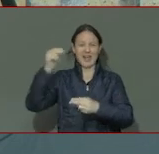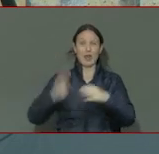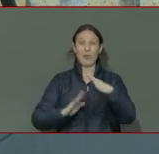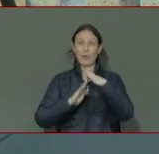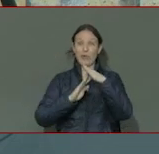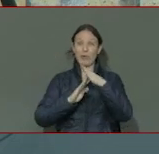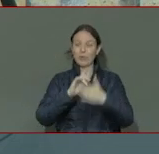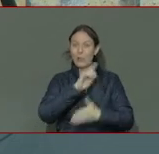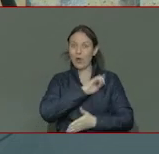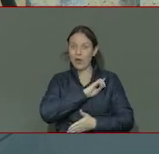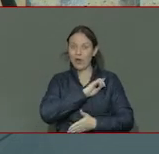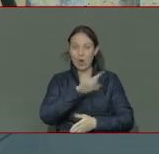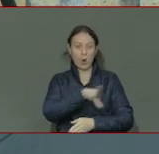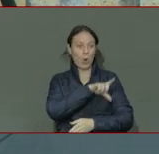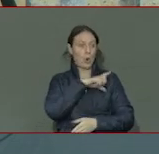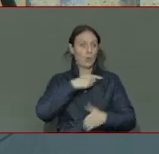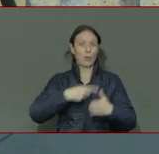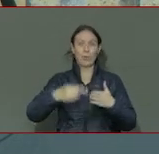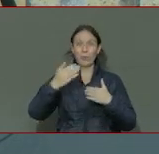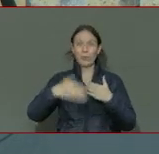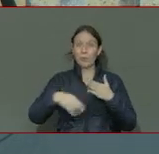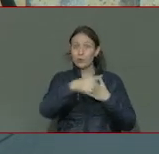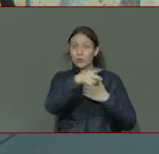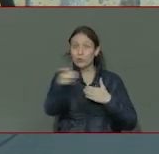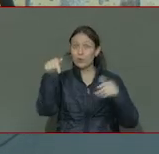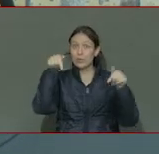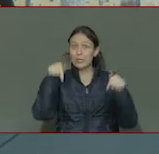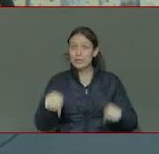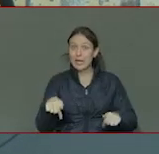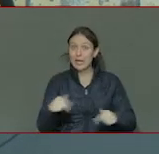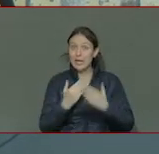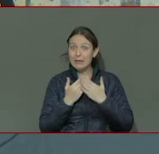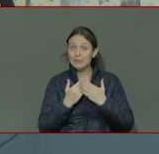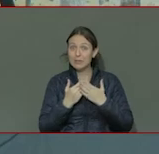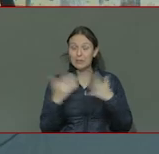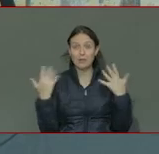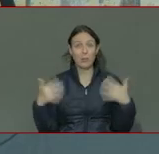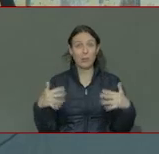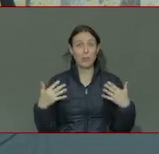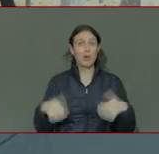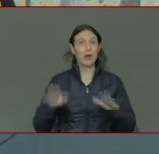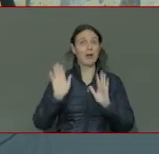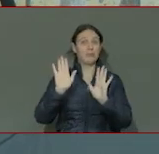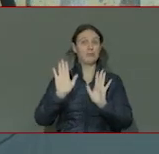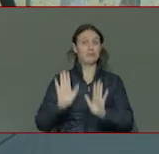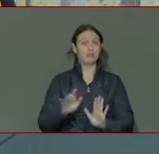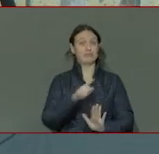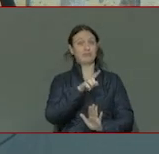holiday, a long weekend, yes, you're very committed. So congratulations to you.